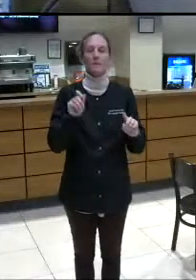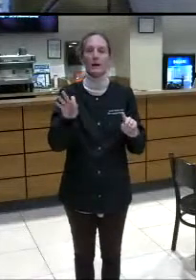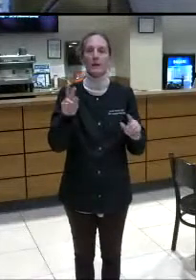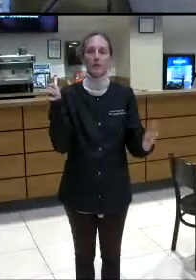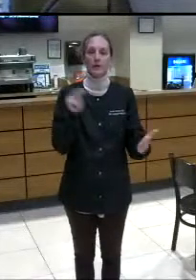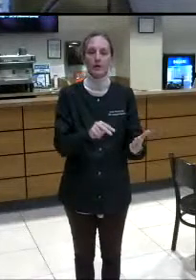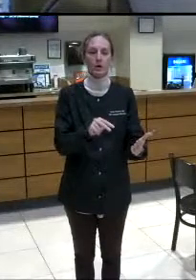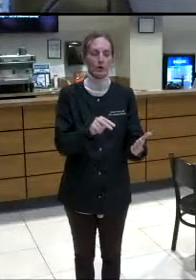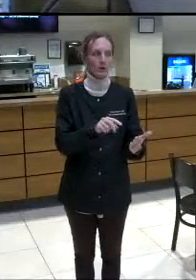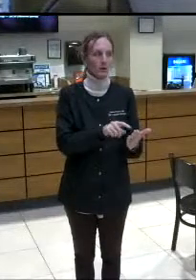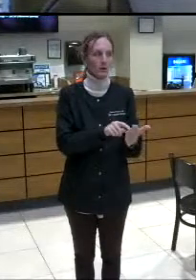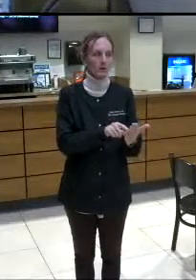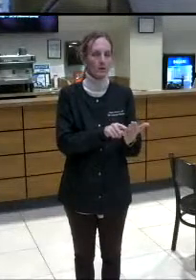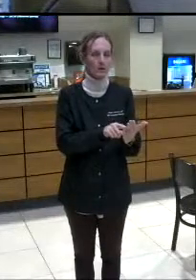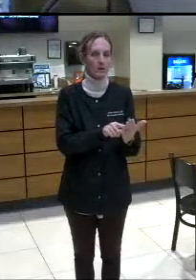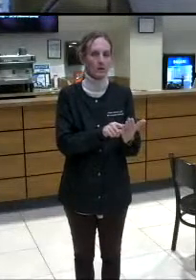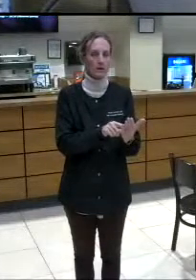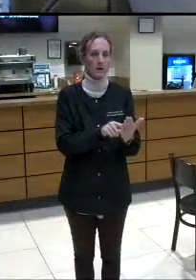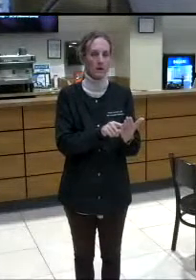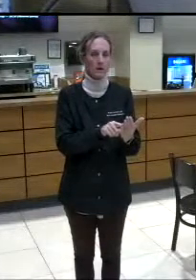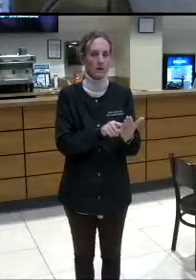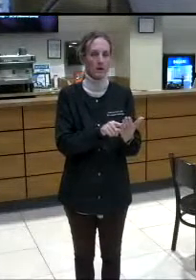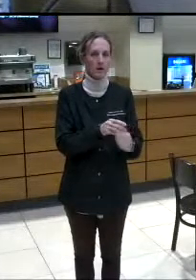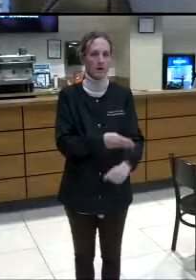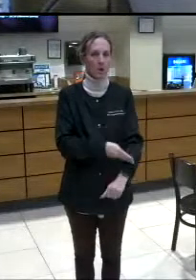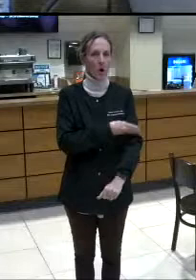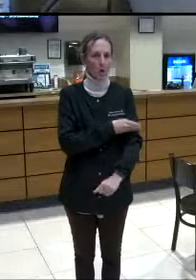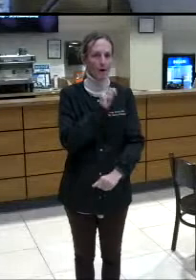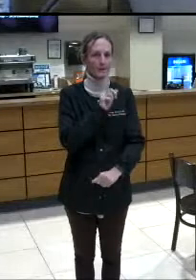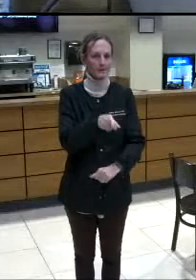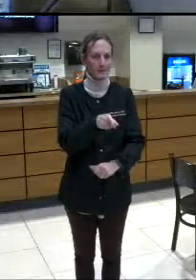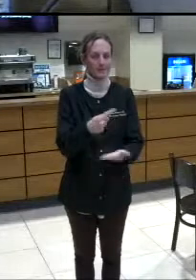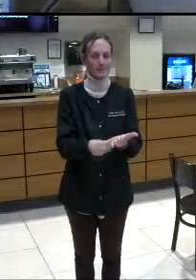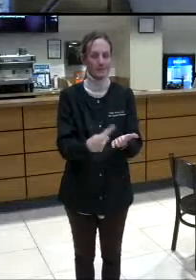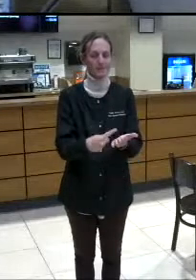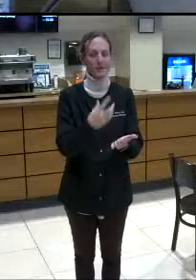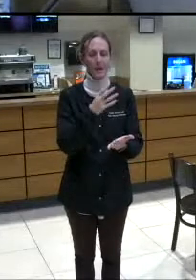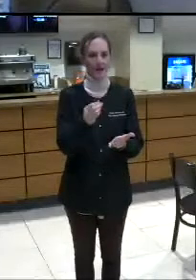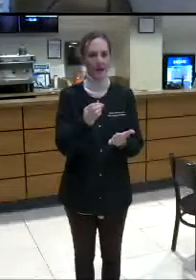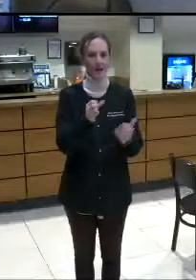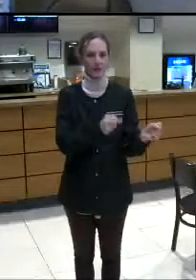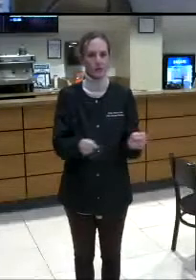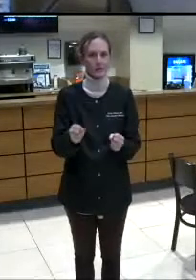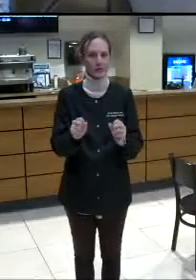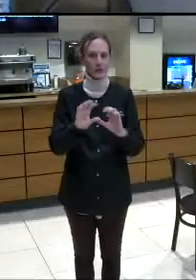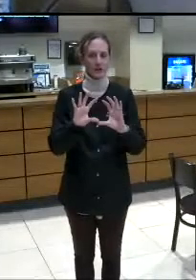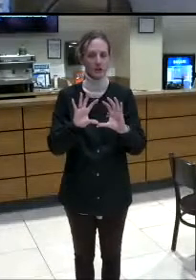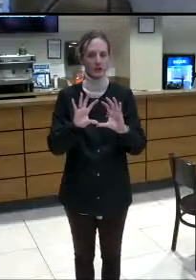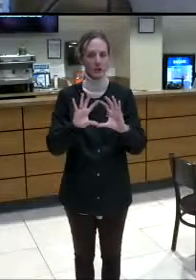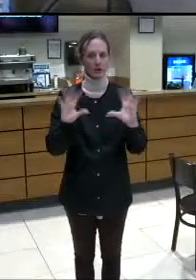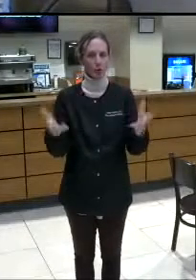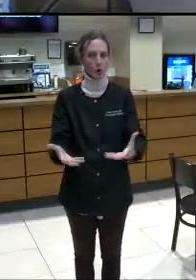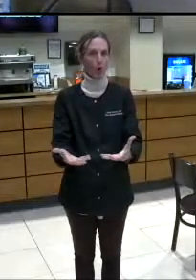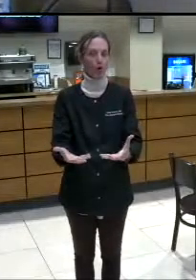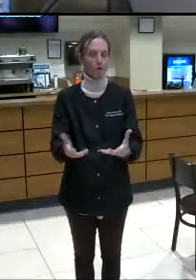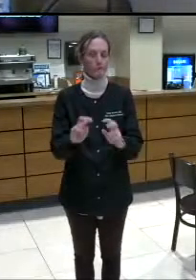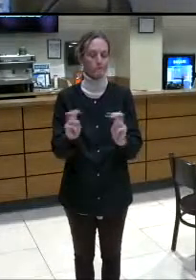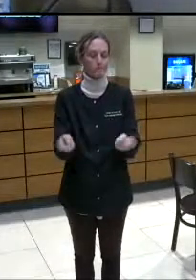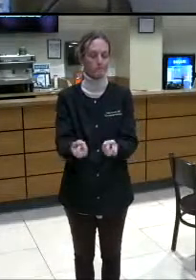when progress is discussed in the strategic circles, is it encouraged